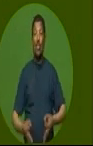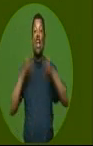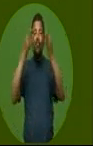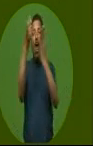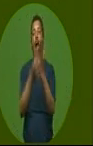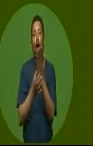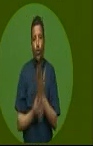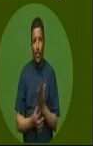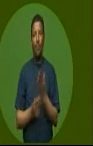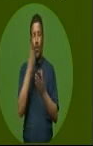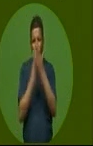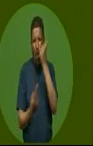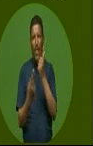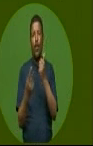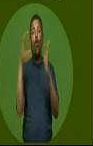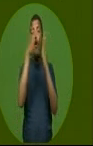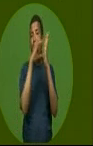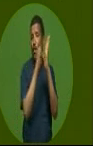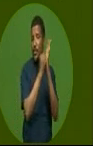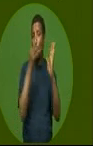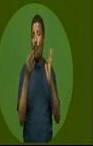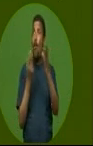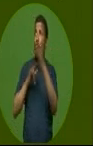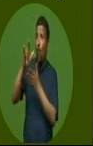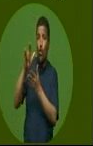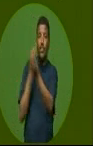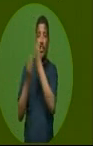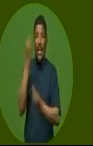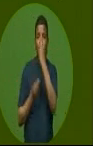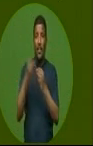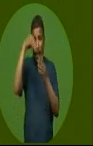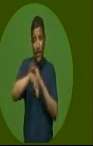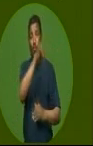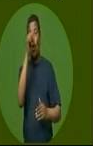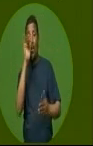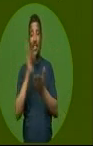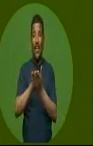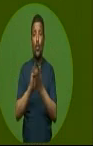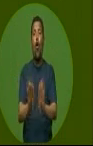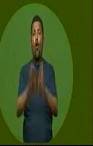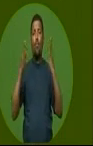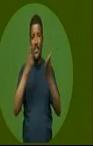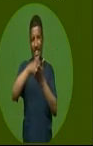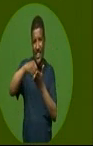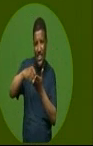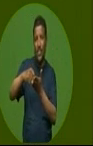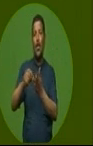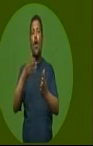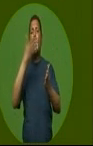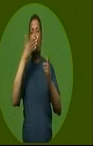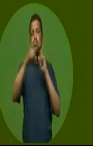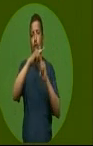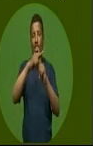account. The only component of foreign trade in Ethiopia that often registered a